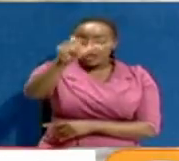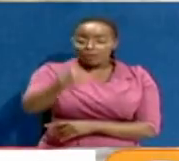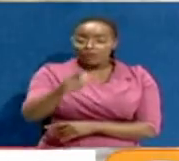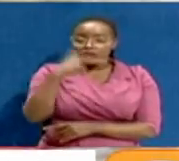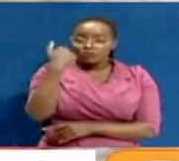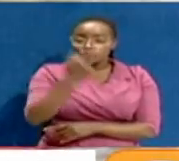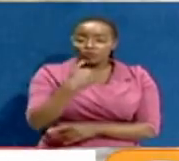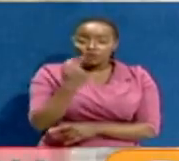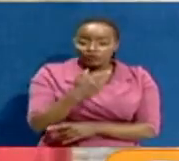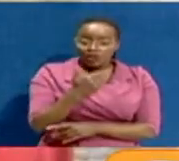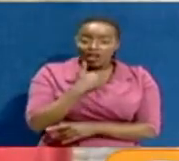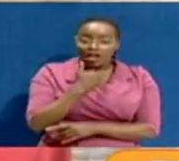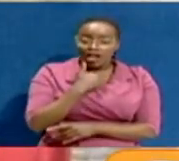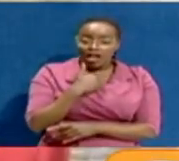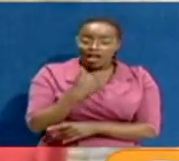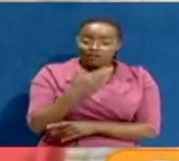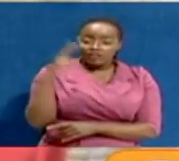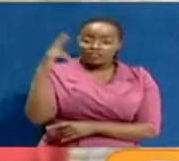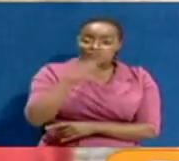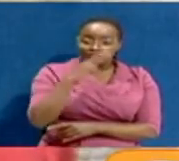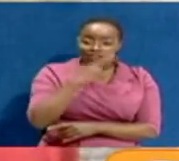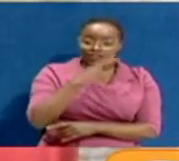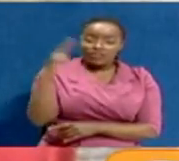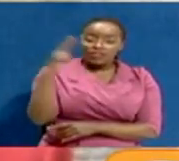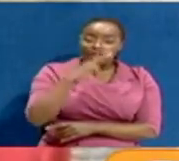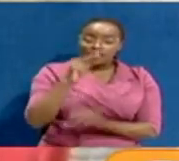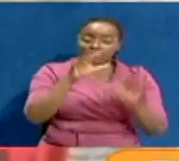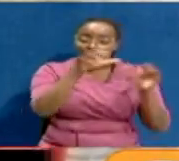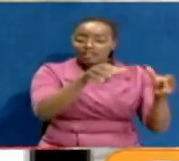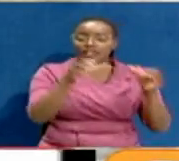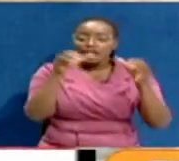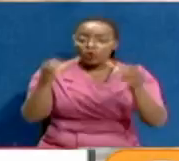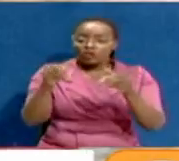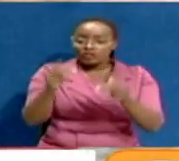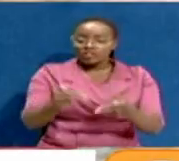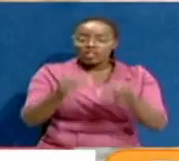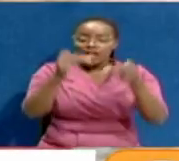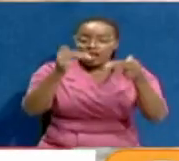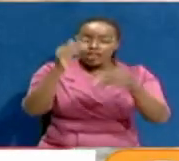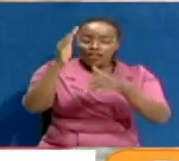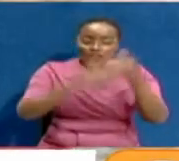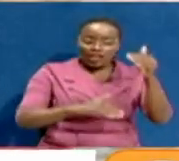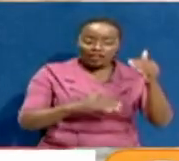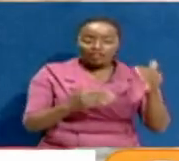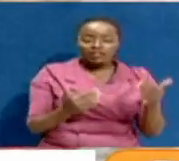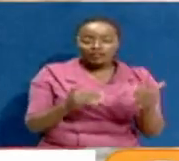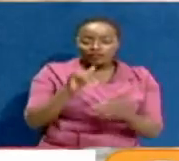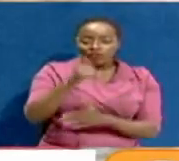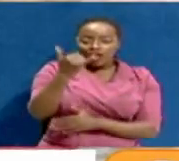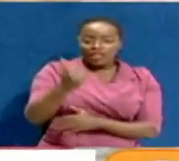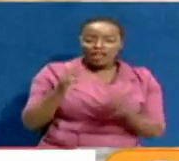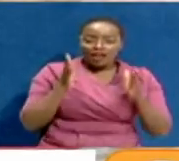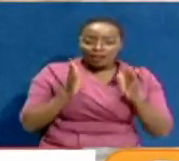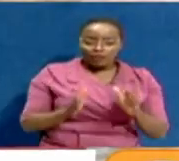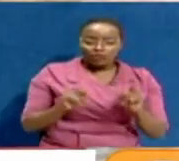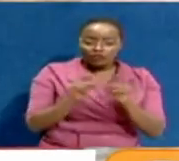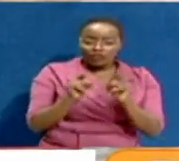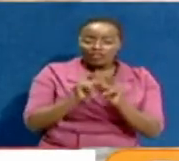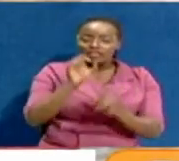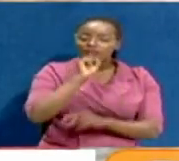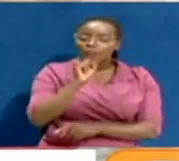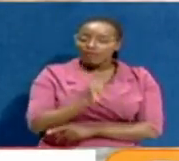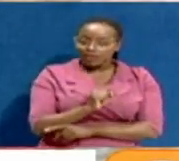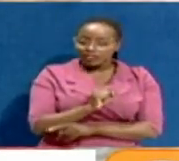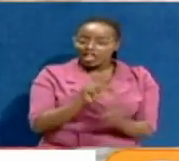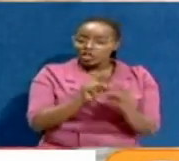someone who does have risk, so their risk categorization is higher than for a younger person of the same